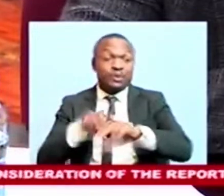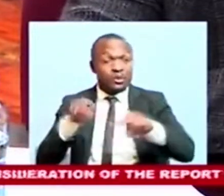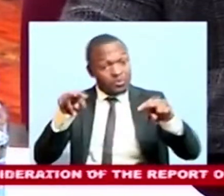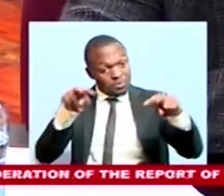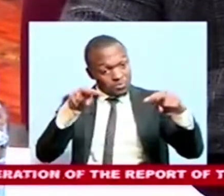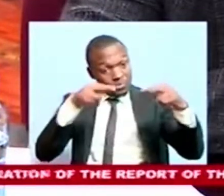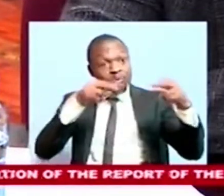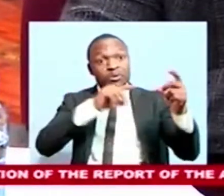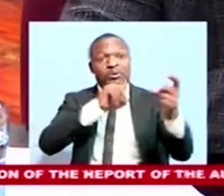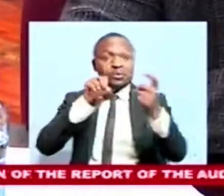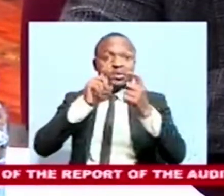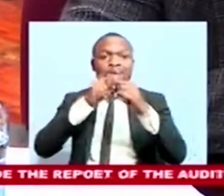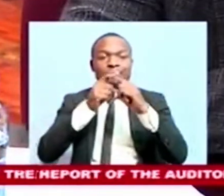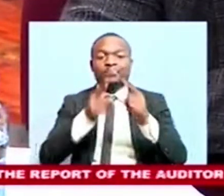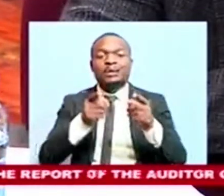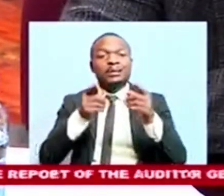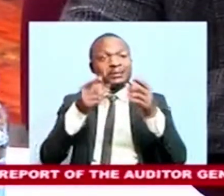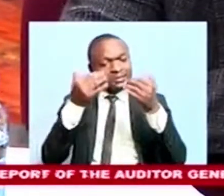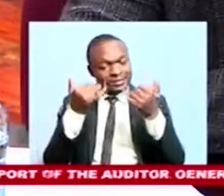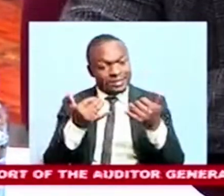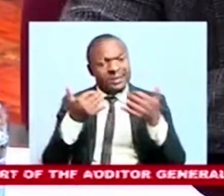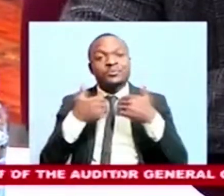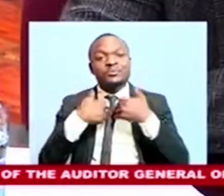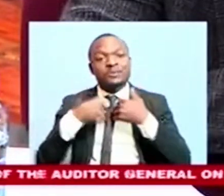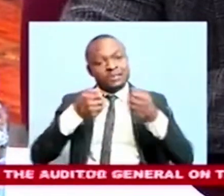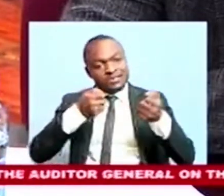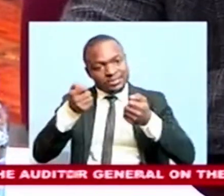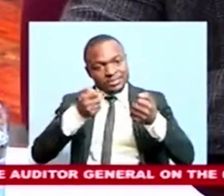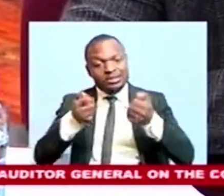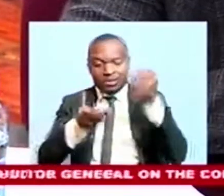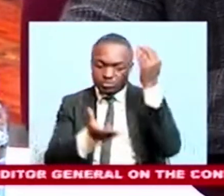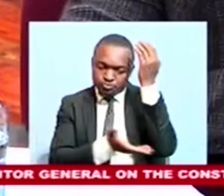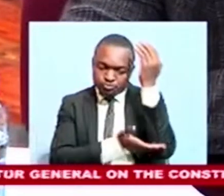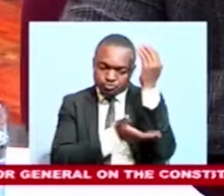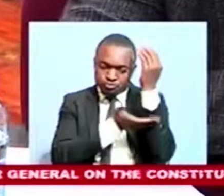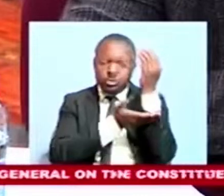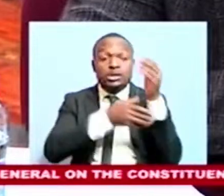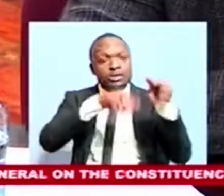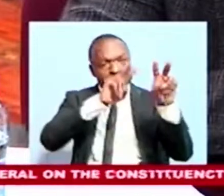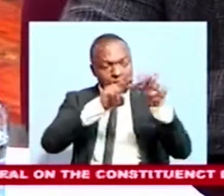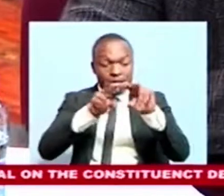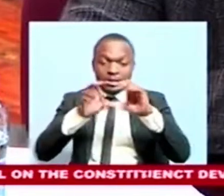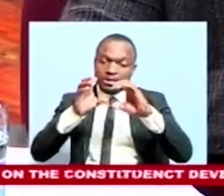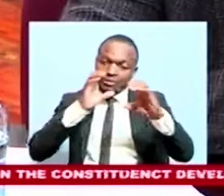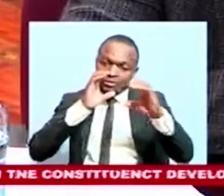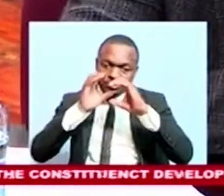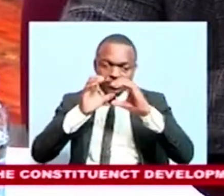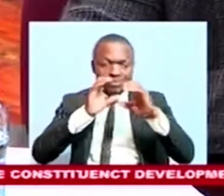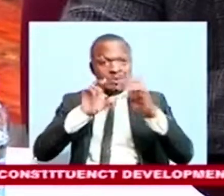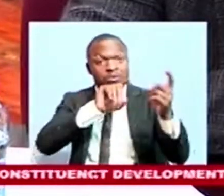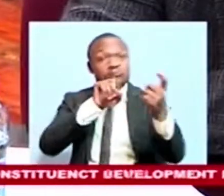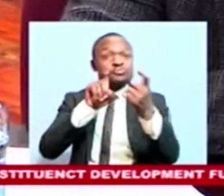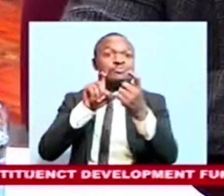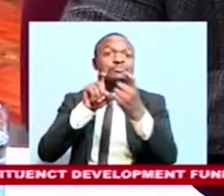now there's a vehicle. I think this time we have improved in terms of monitoring. The communication challenges, Chair, was that